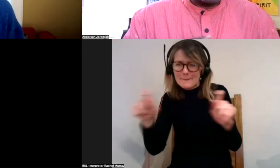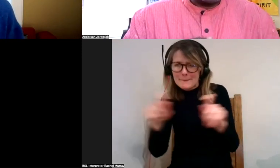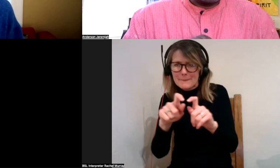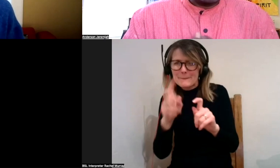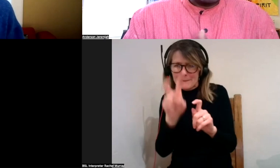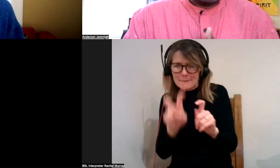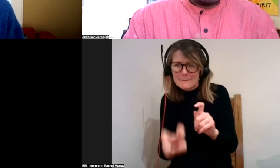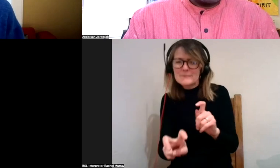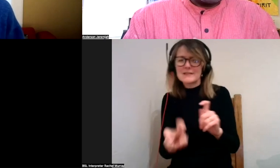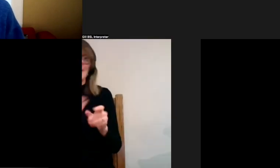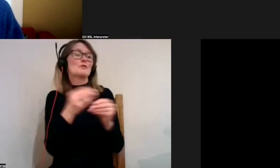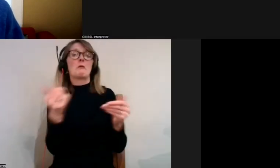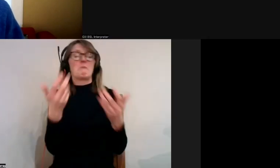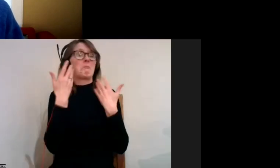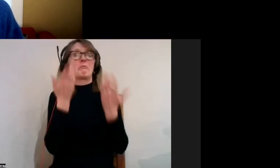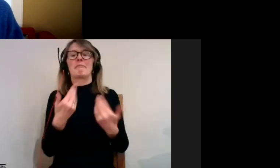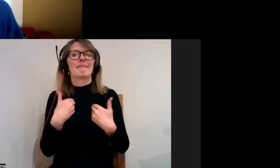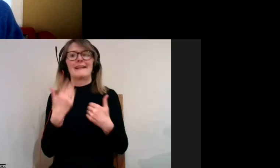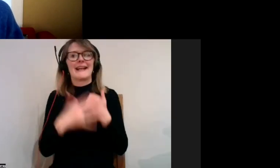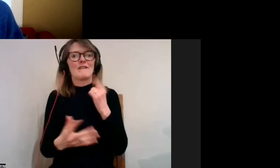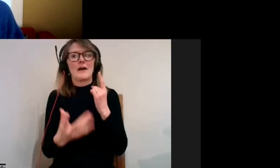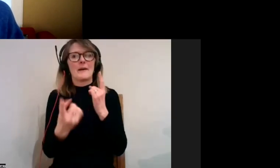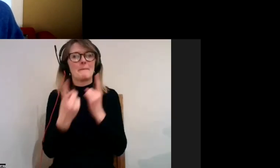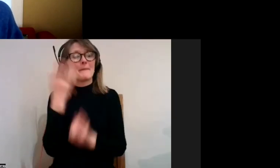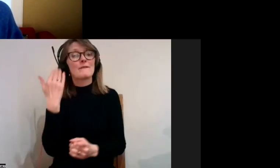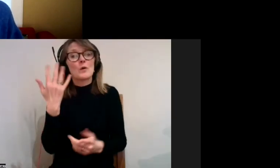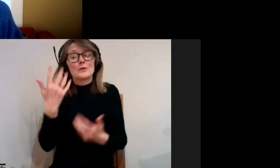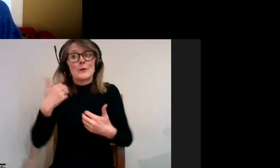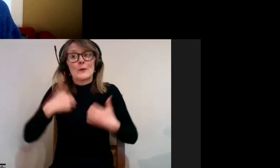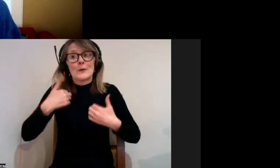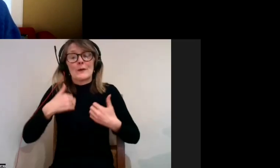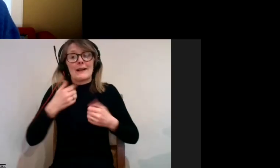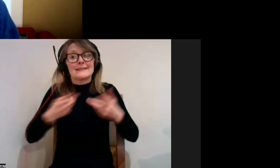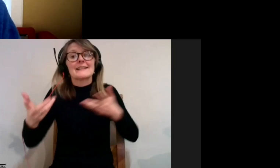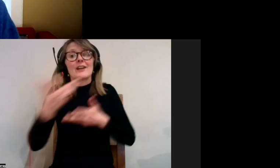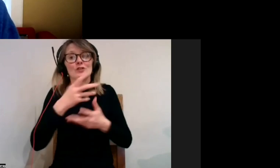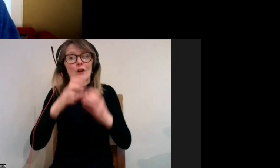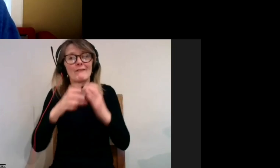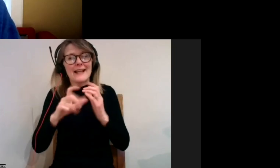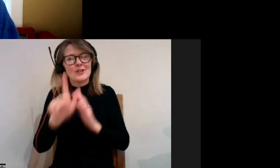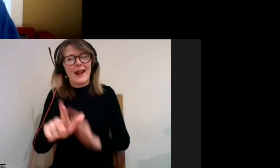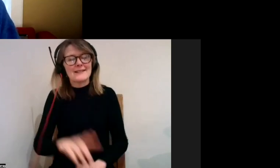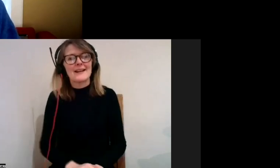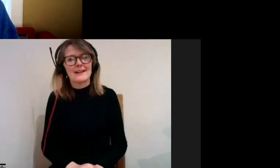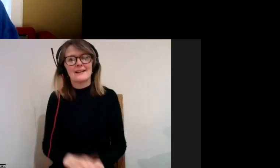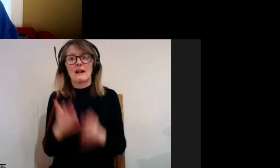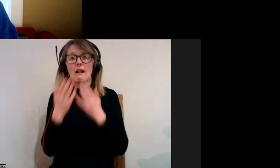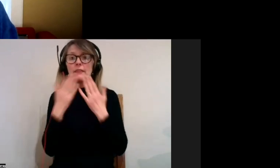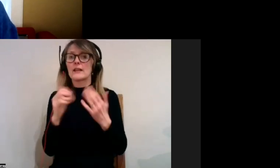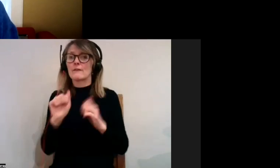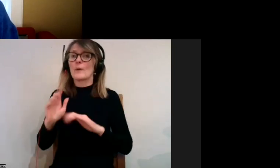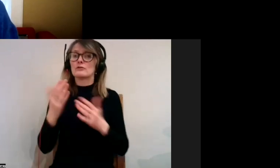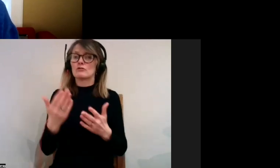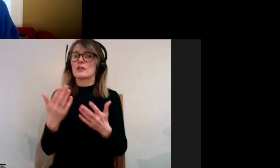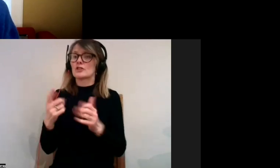of people I've not met before. So I'm looking forward to our discussion, our conversation later on. Thank you there for that